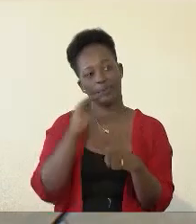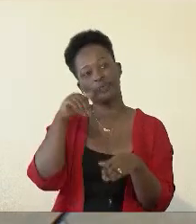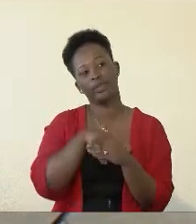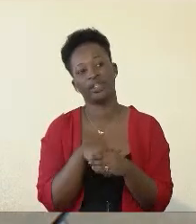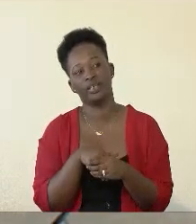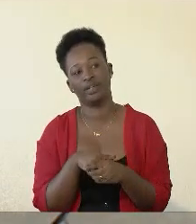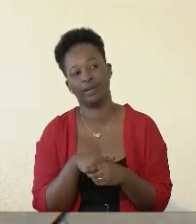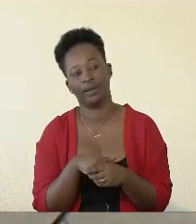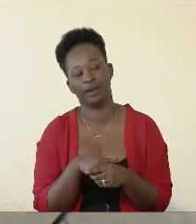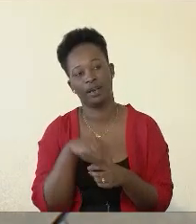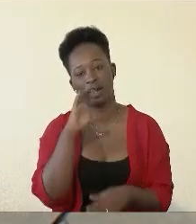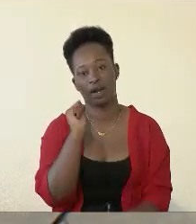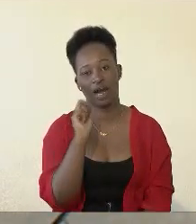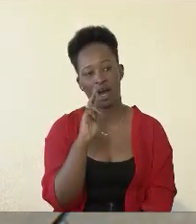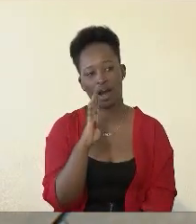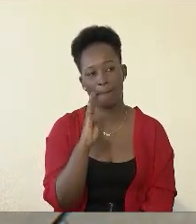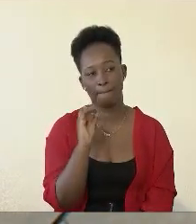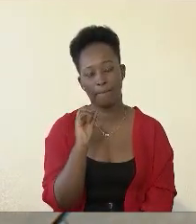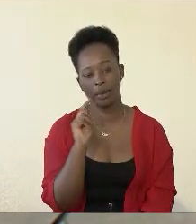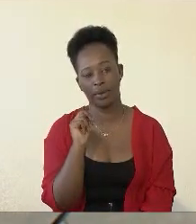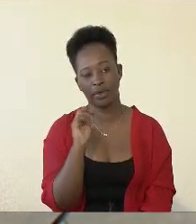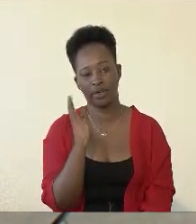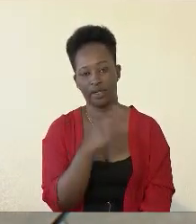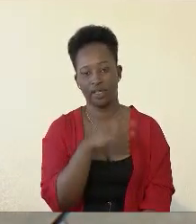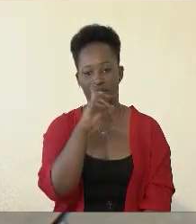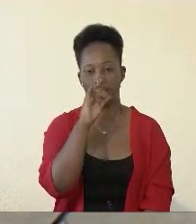into carbon dioxide and water.